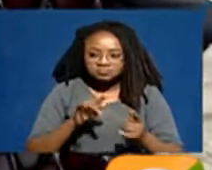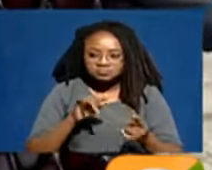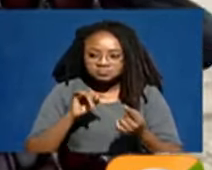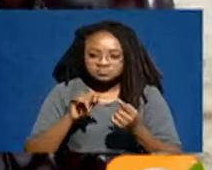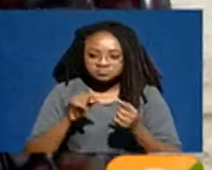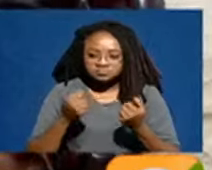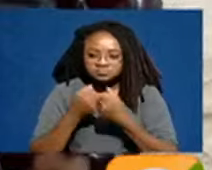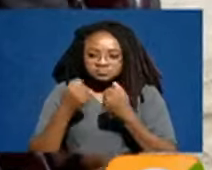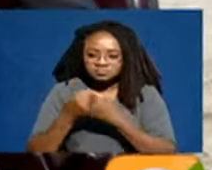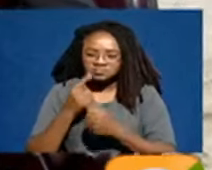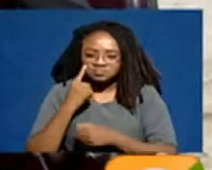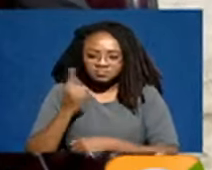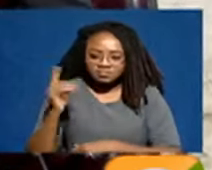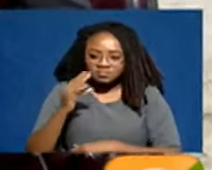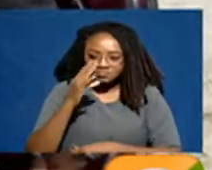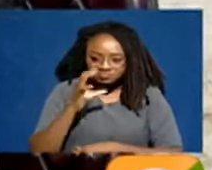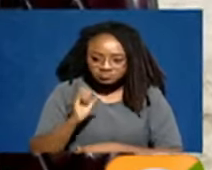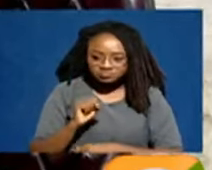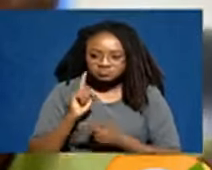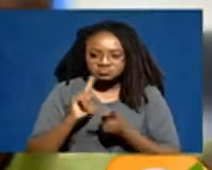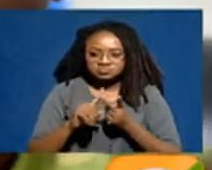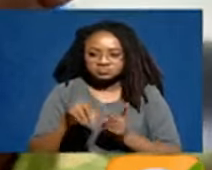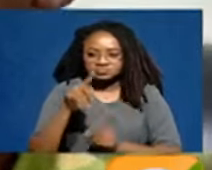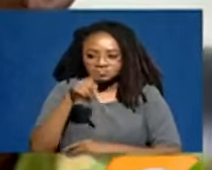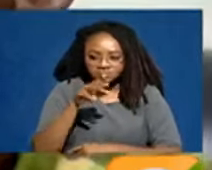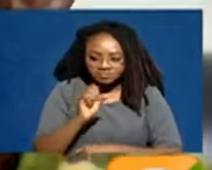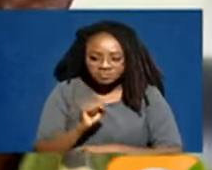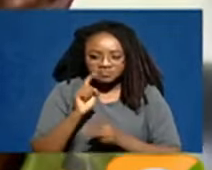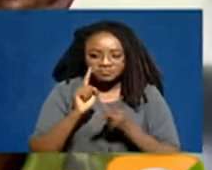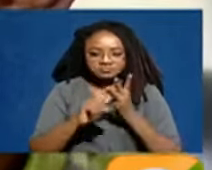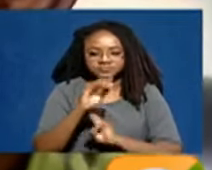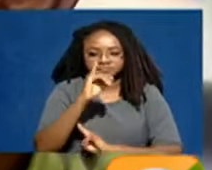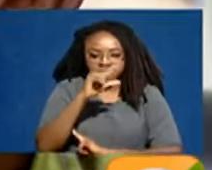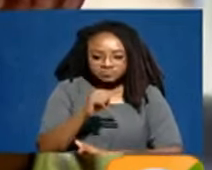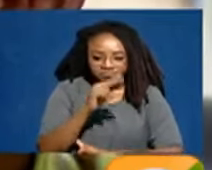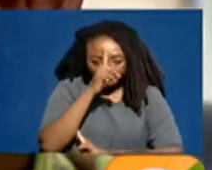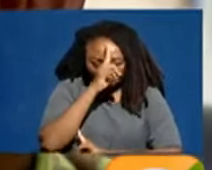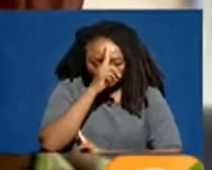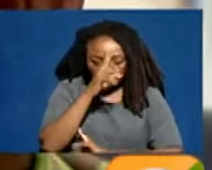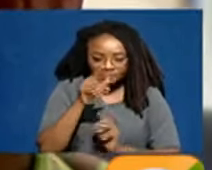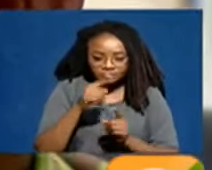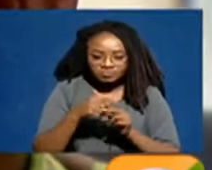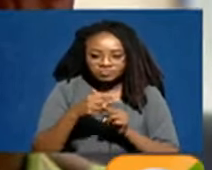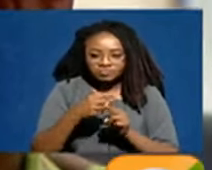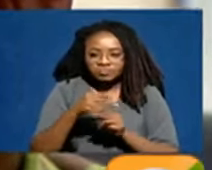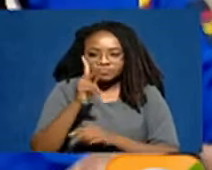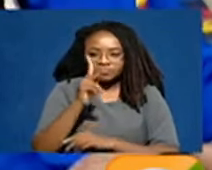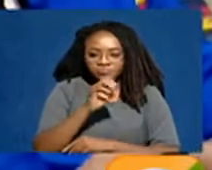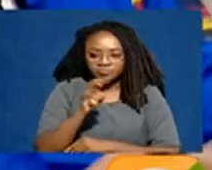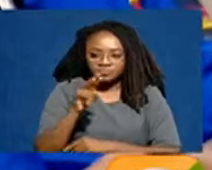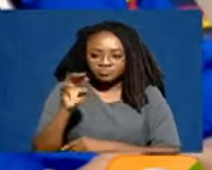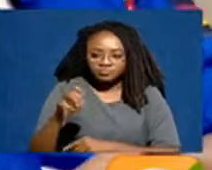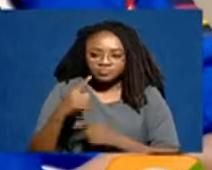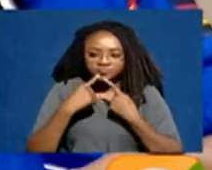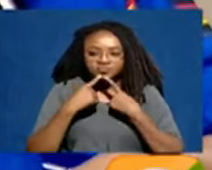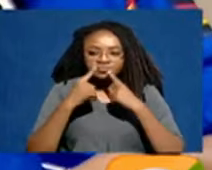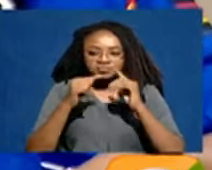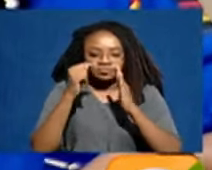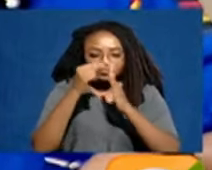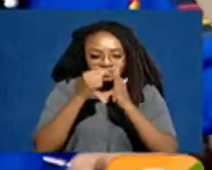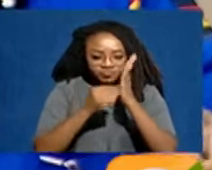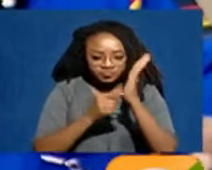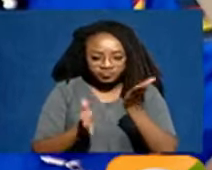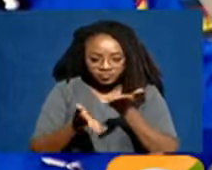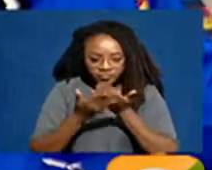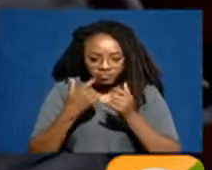by Interior PS Dr. Raymond Omolo and then Inspector General of Police Japheth Kome, announced measures they presented as fit to curb